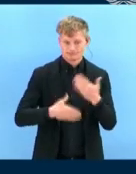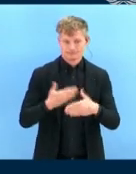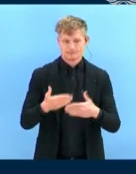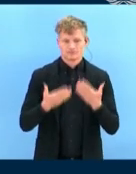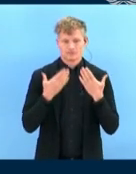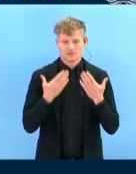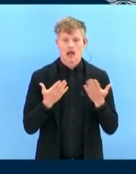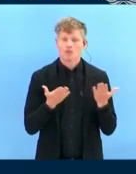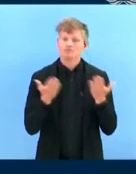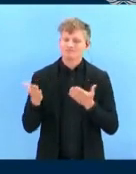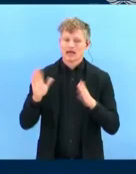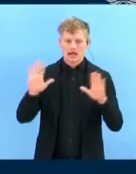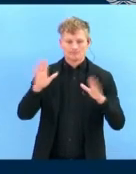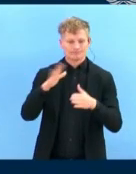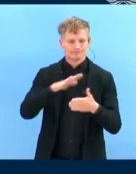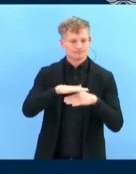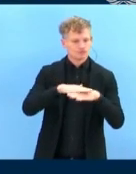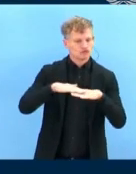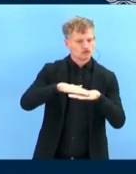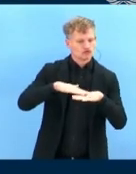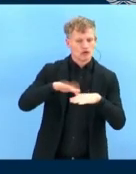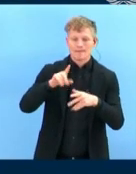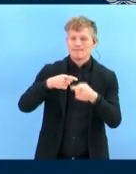you. Belarus, sorry.